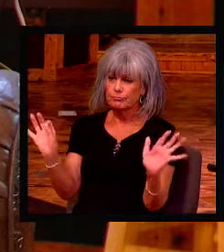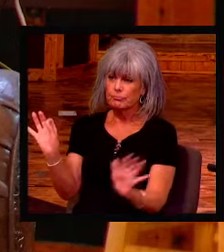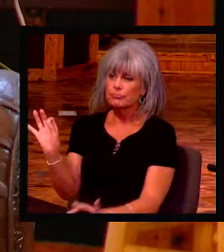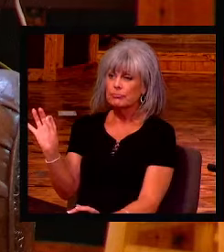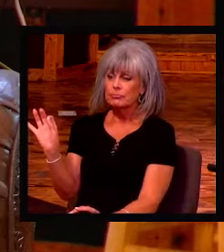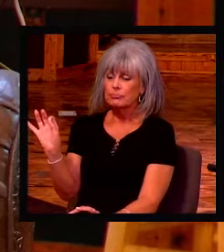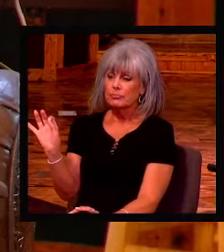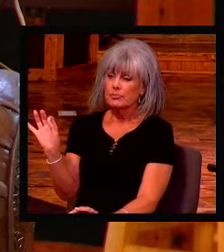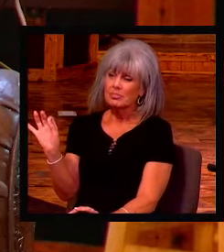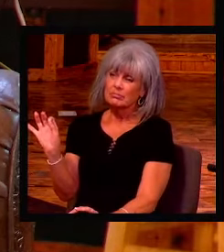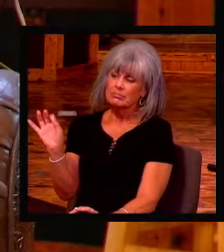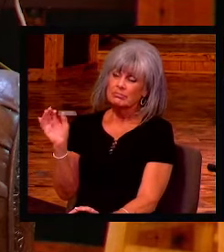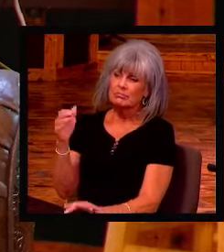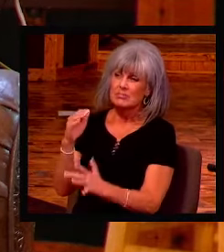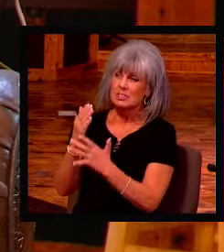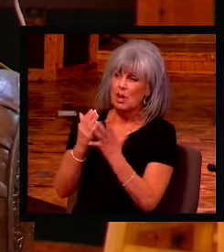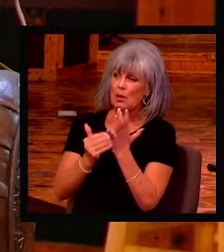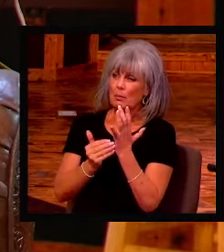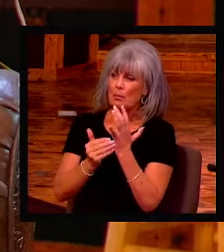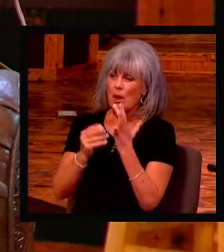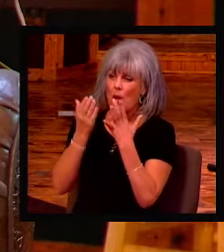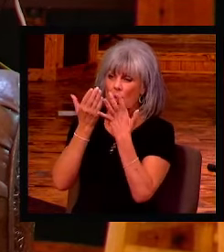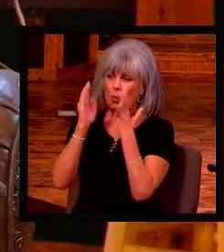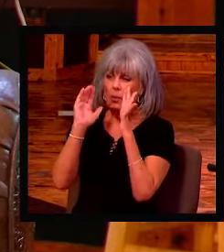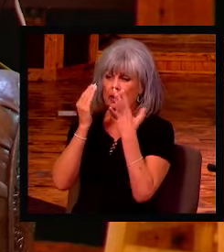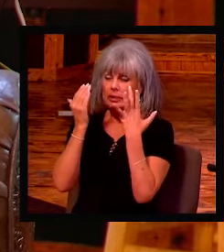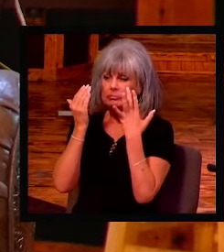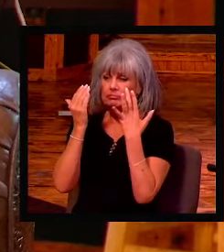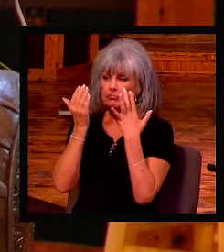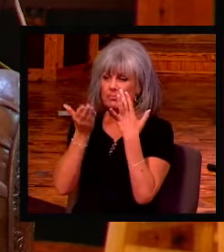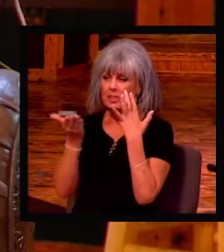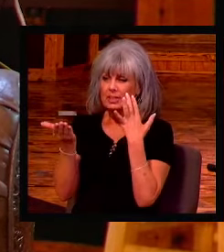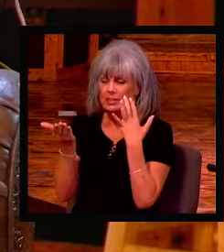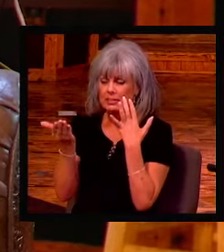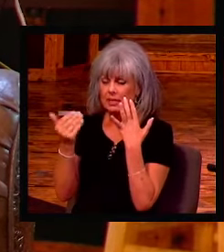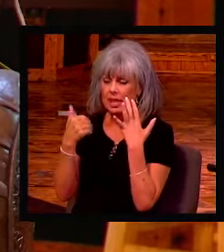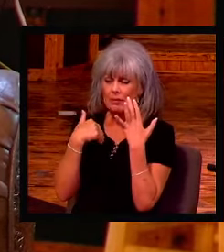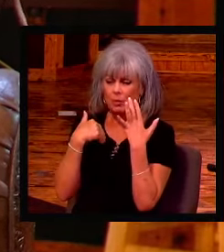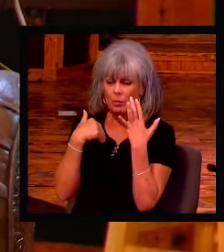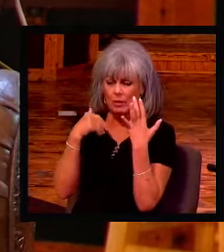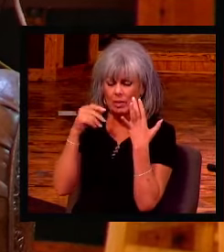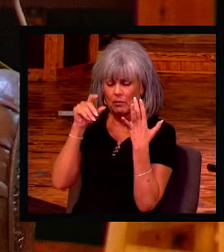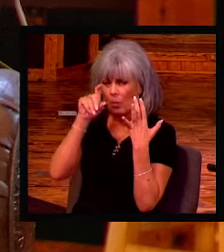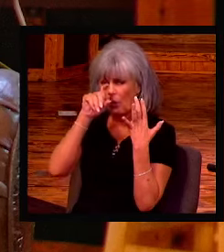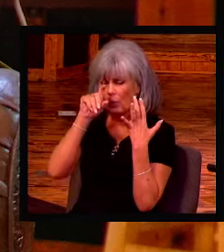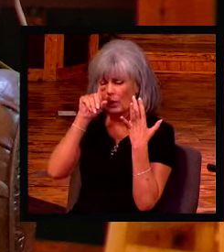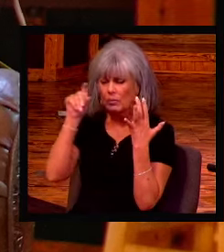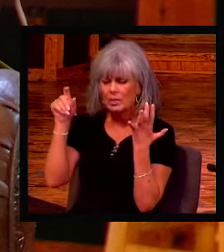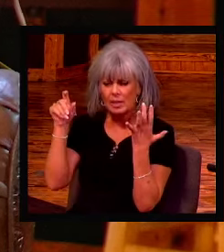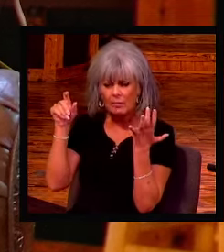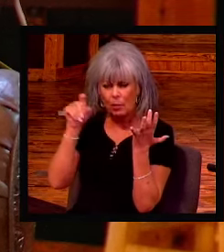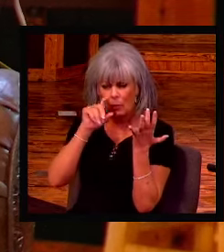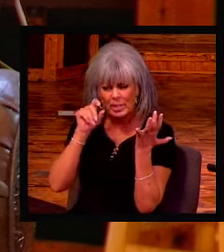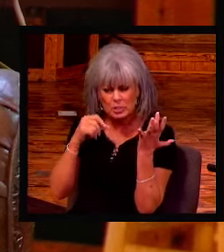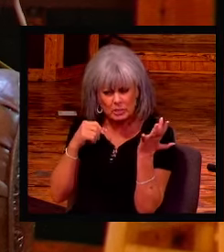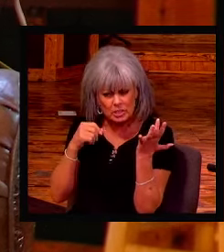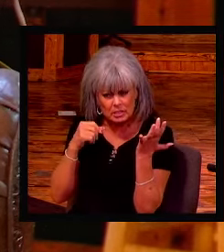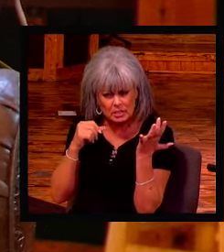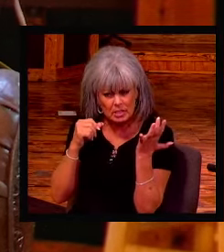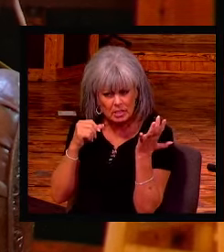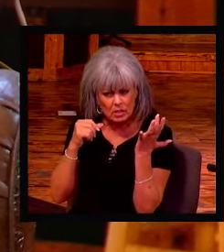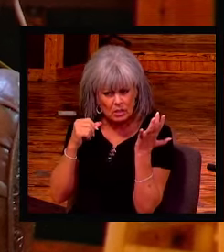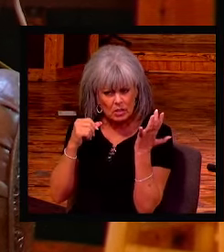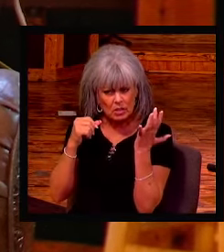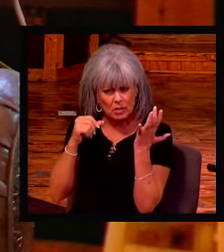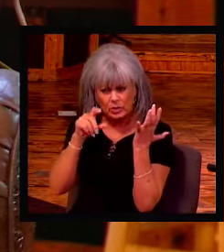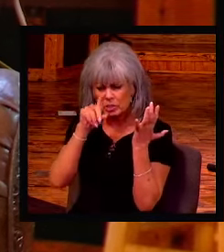certain aspects of Halloween that have a history to them. Let's hit on trick-or-treating.